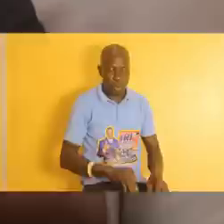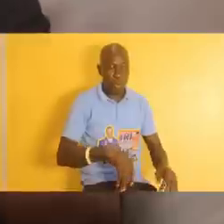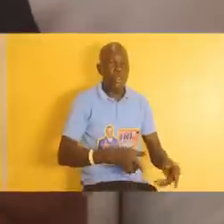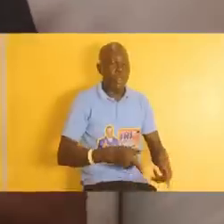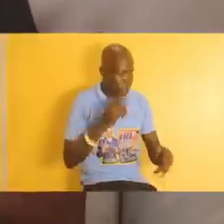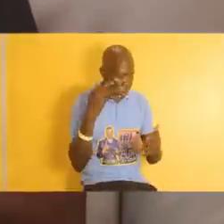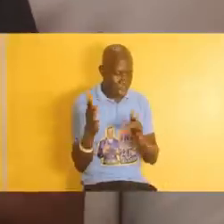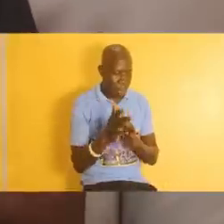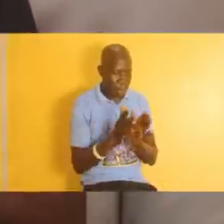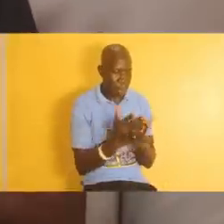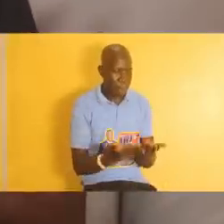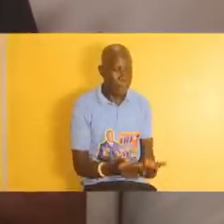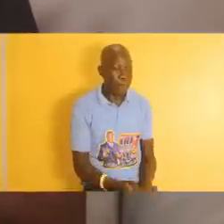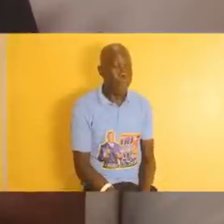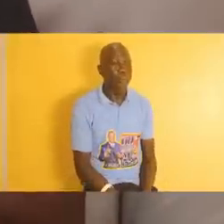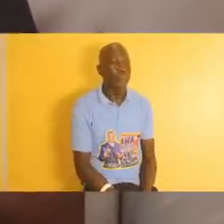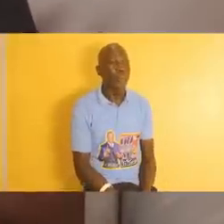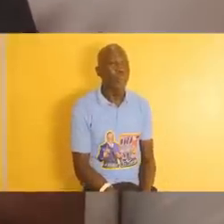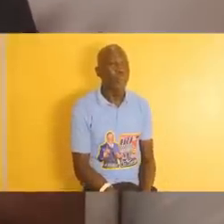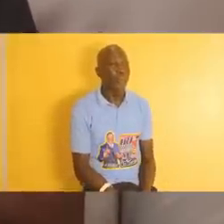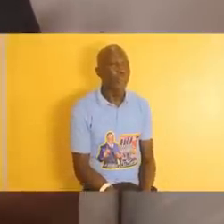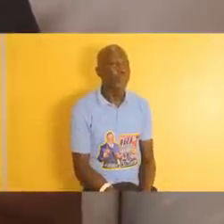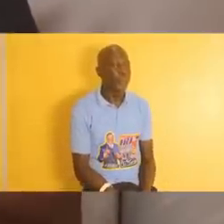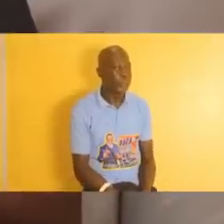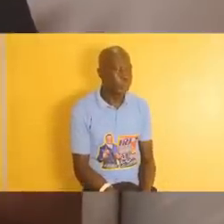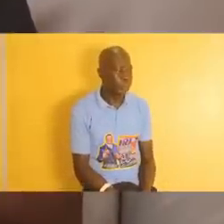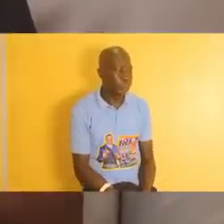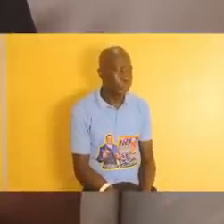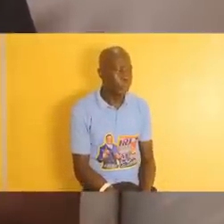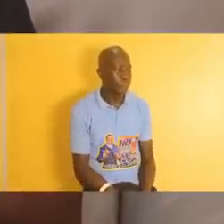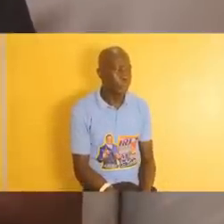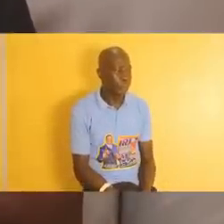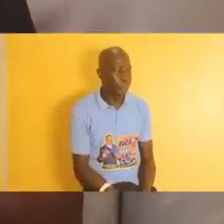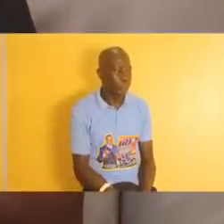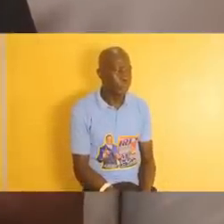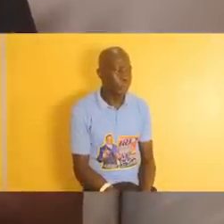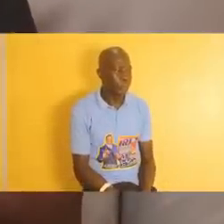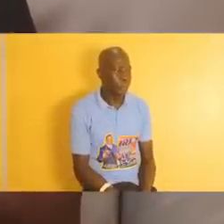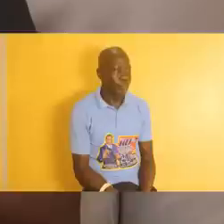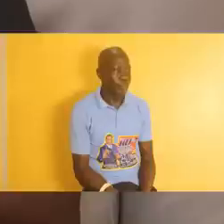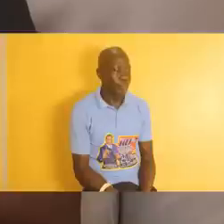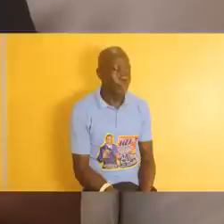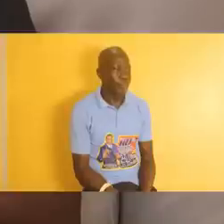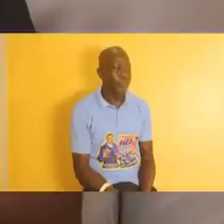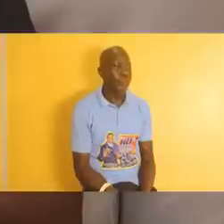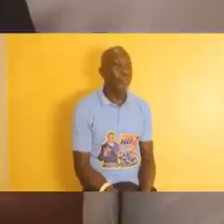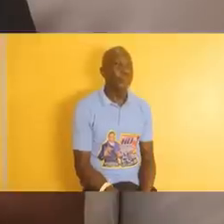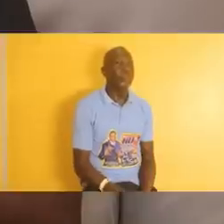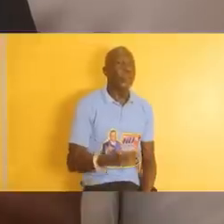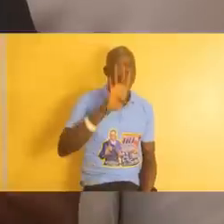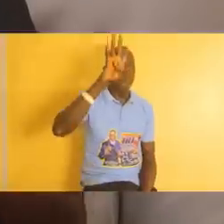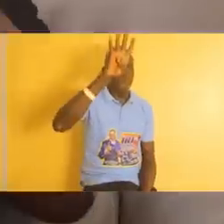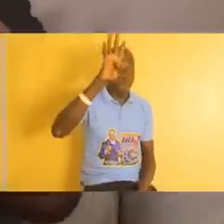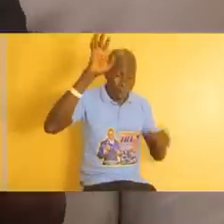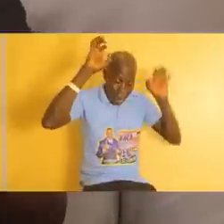fall. Read for me. Mo si gbe oju mi soke. Mo si ri. Si kiyesi. Iwo merin. Iwo melo. Iwo merin.